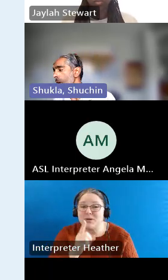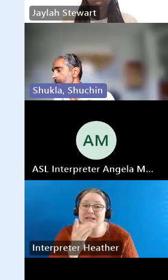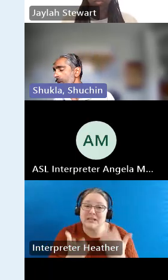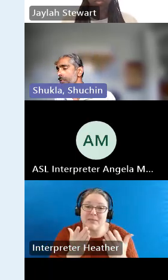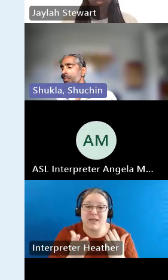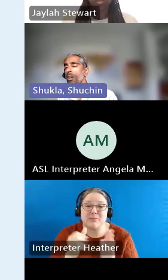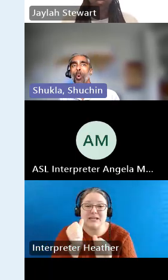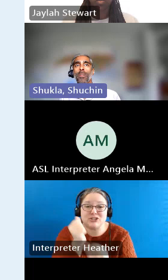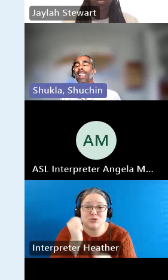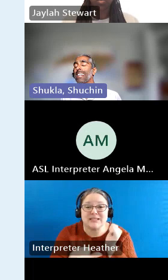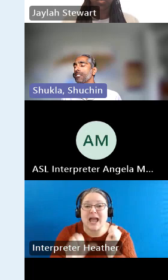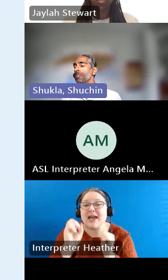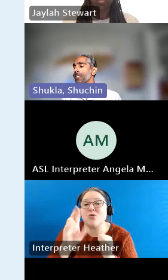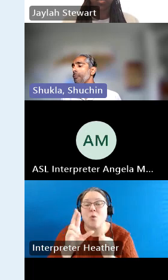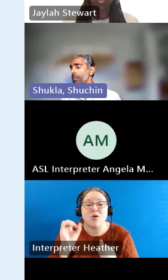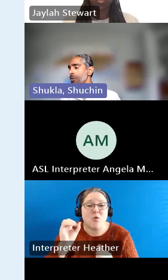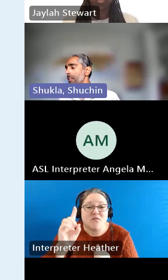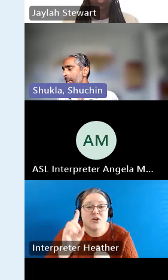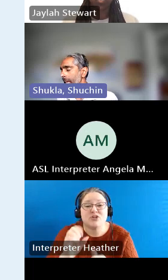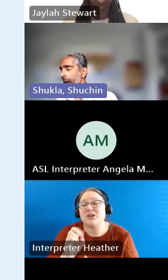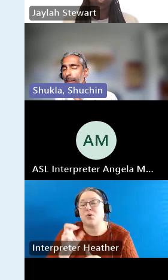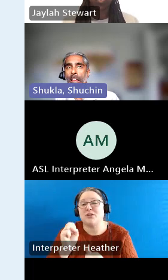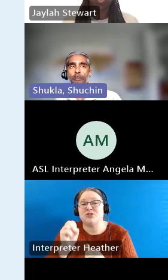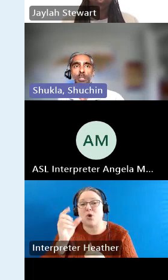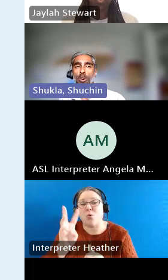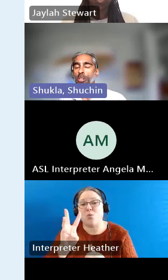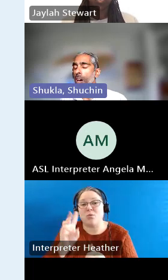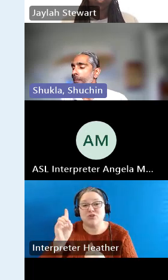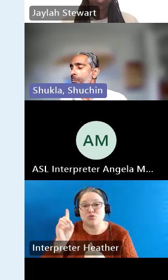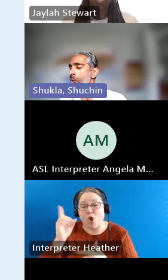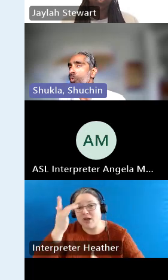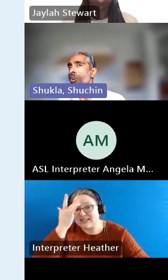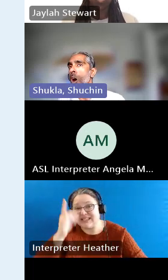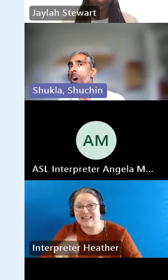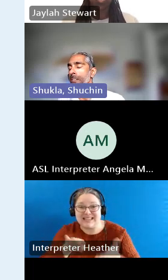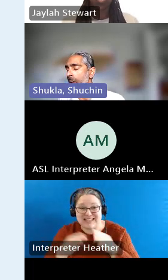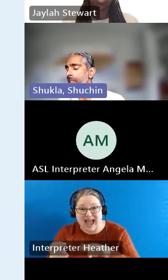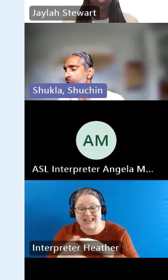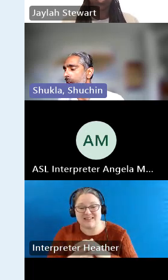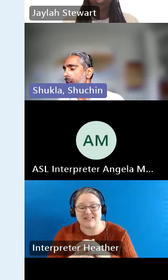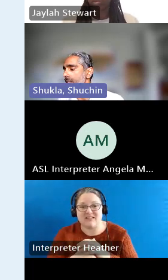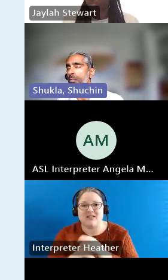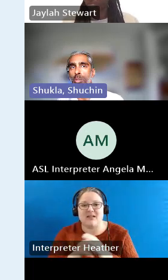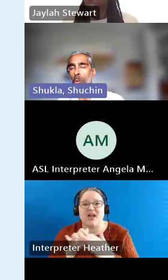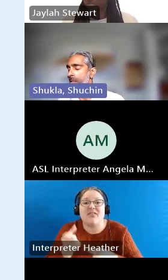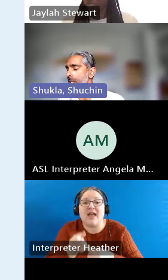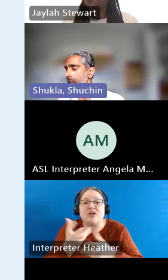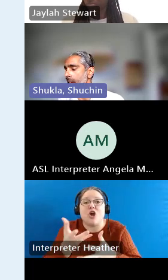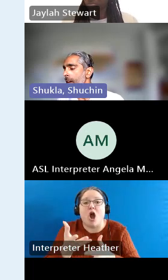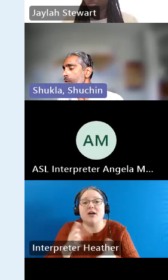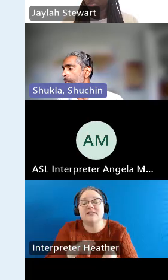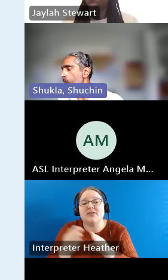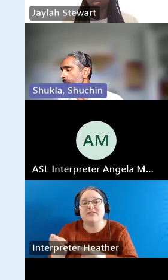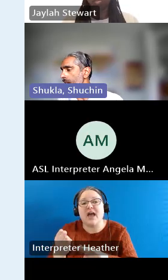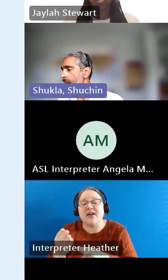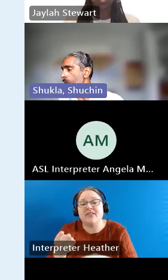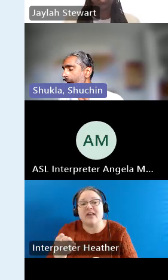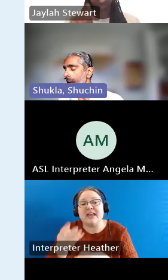suicide or an overdose, or they got so sick from withdrawal that they died. So the cause of death in jails is